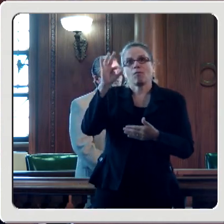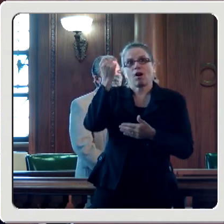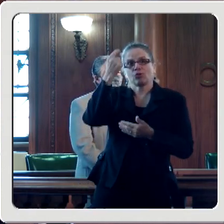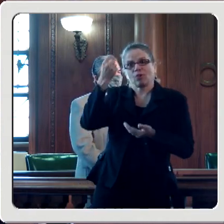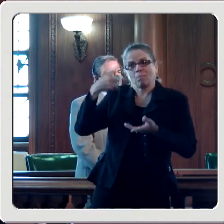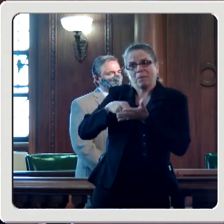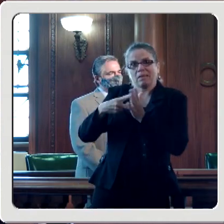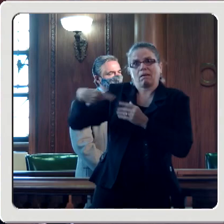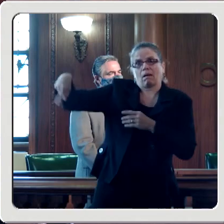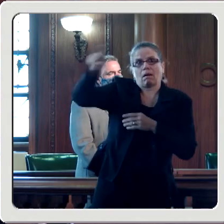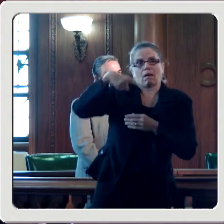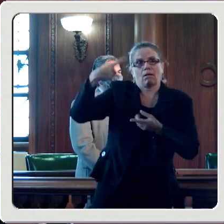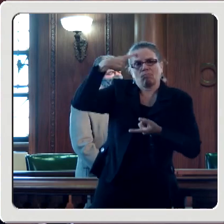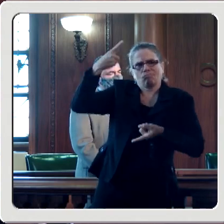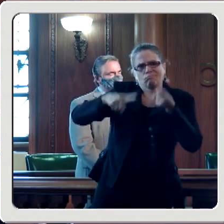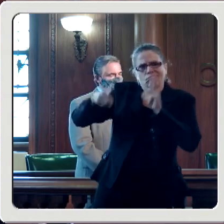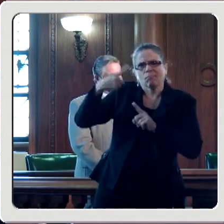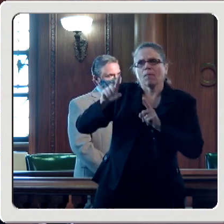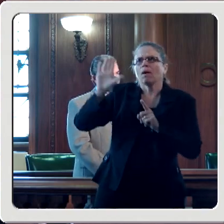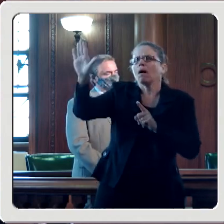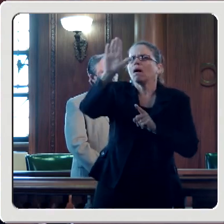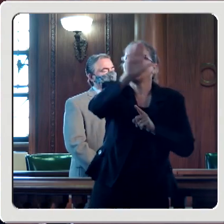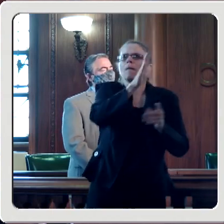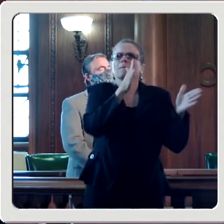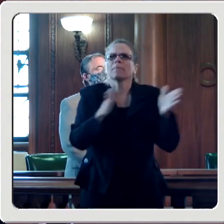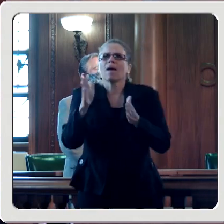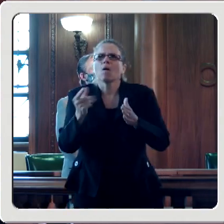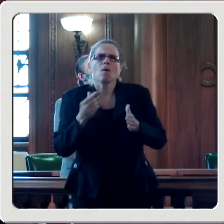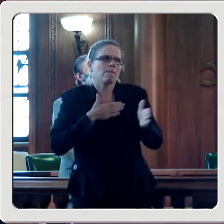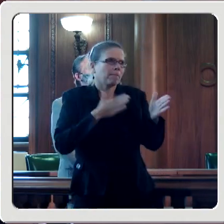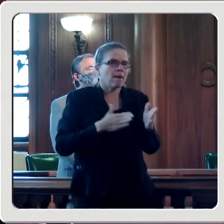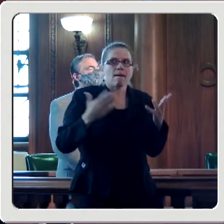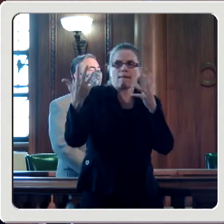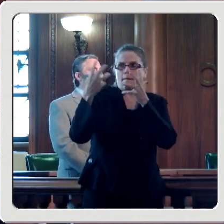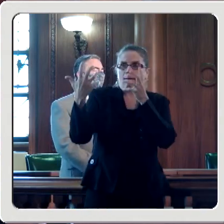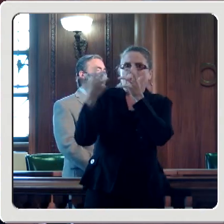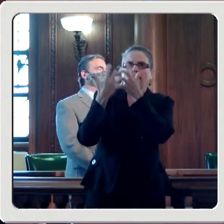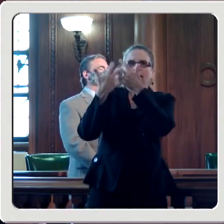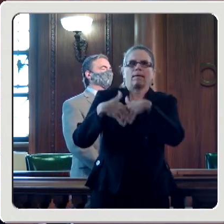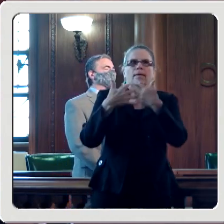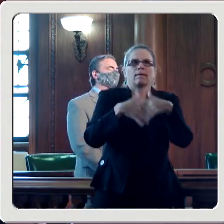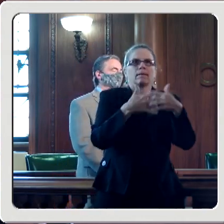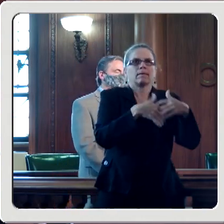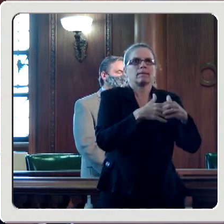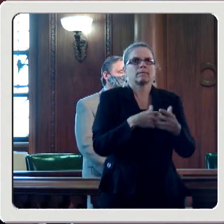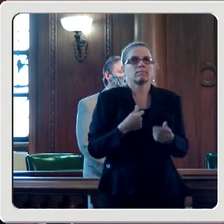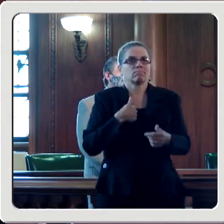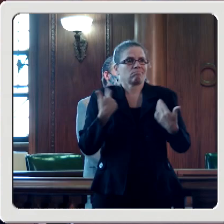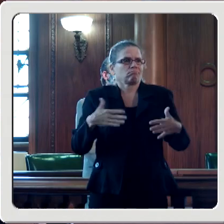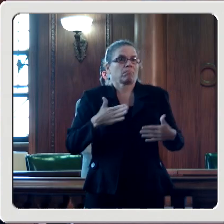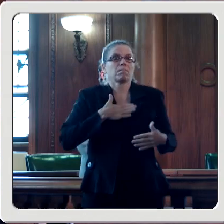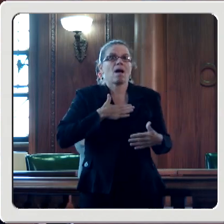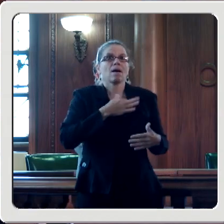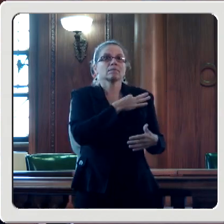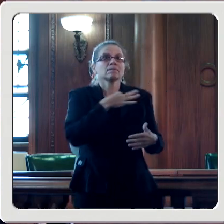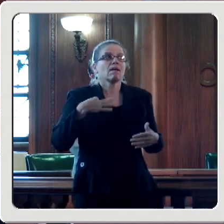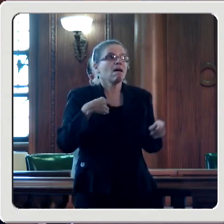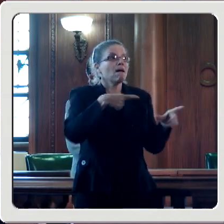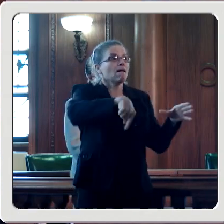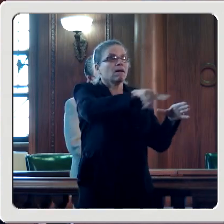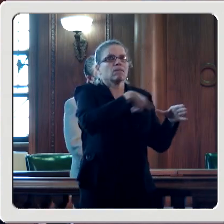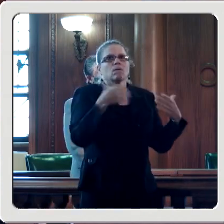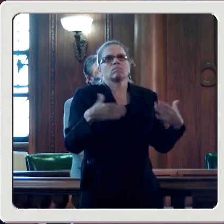thank our staff, the Department of Health and Human Services, for working with the colleges. This is